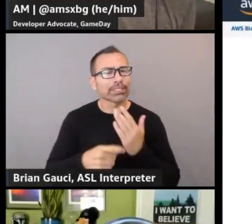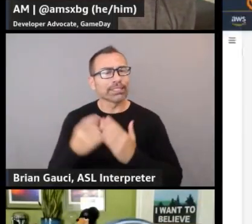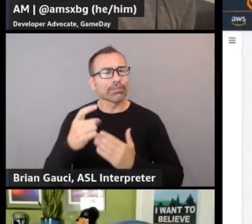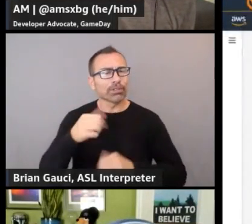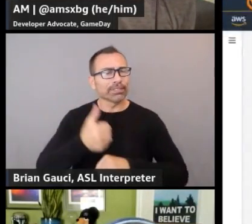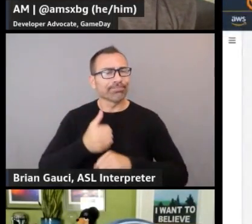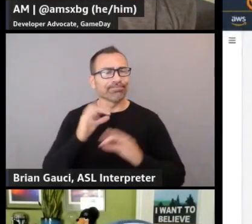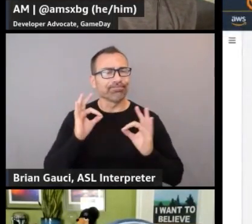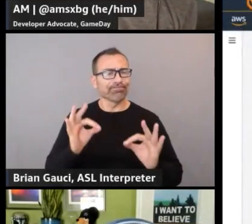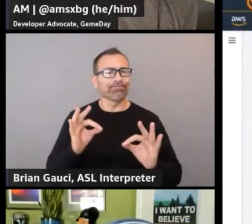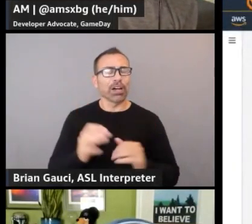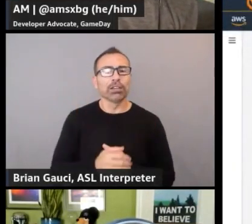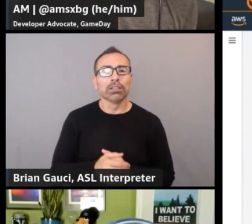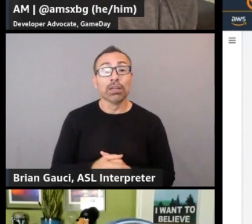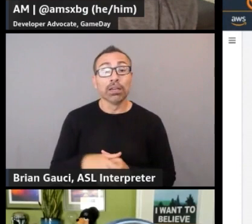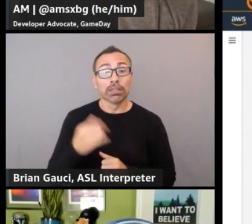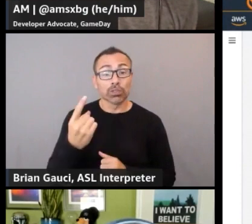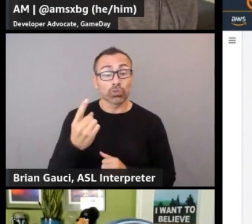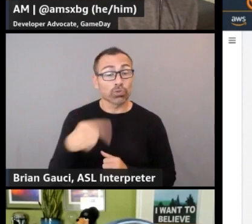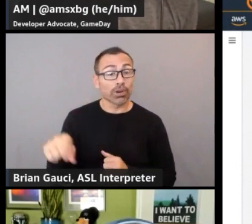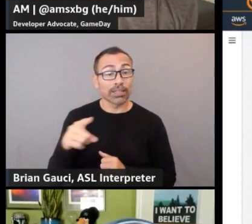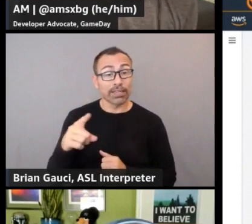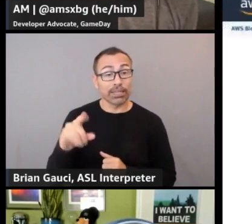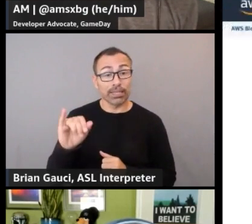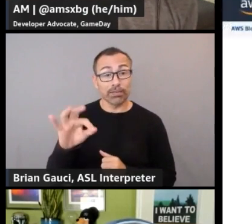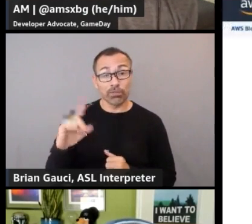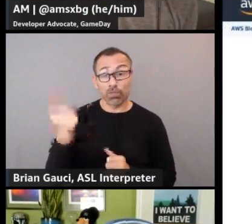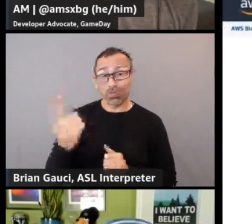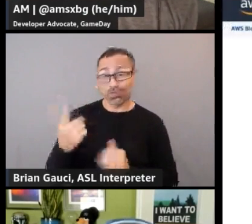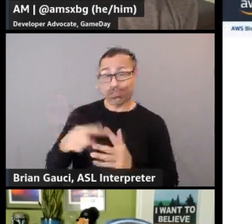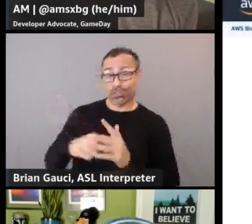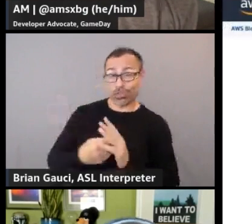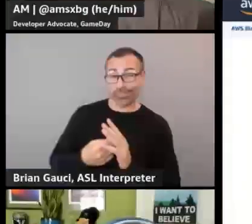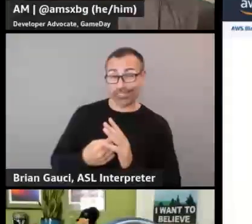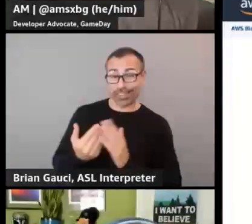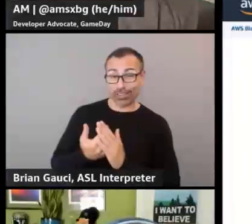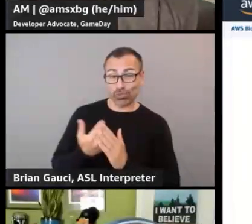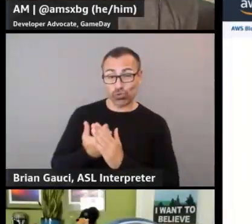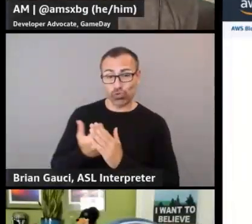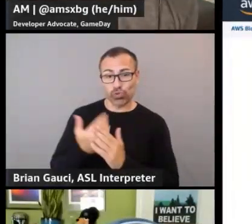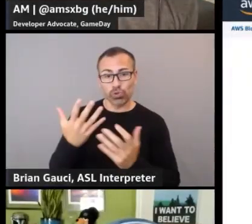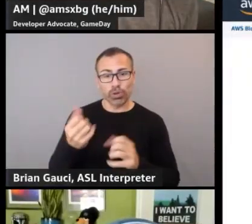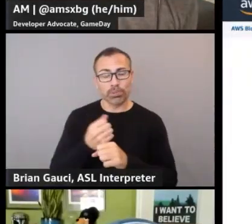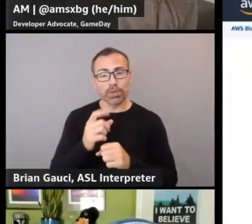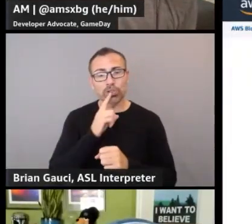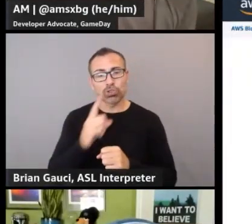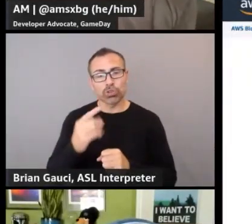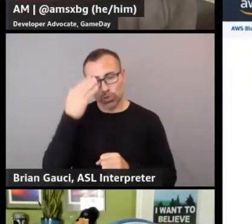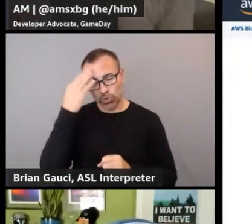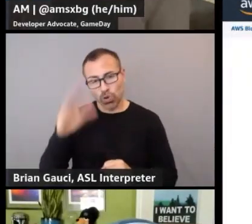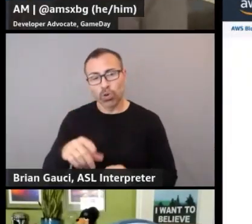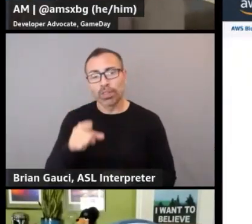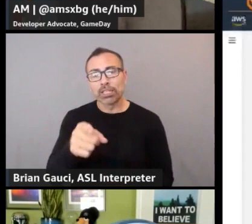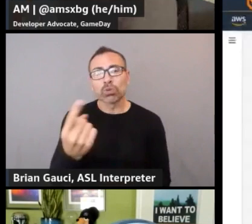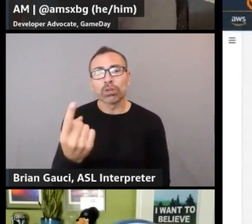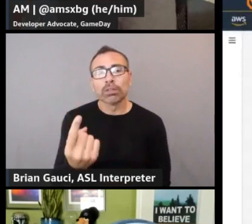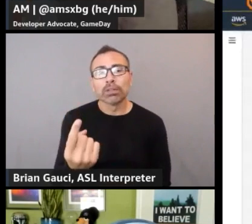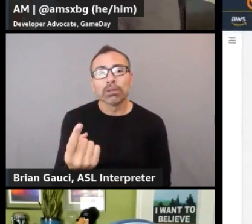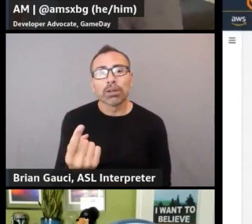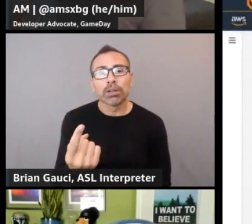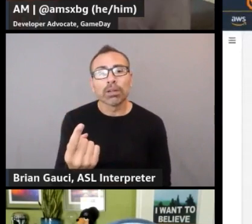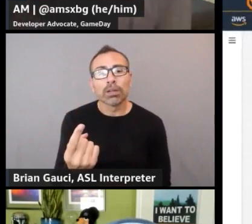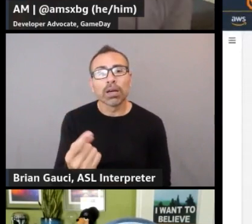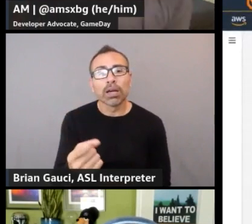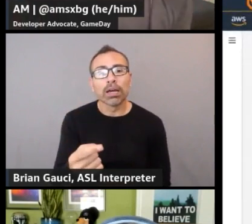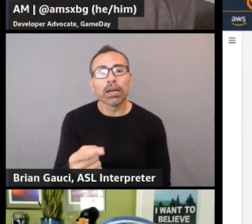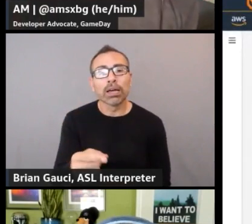then there is one which I think that if you're just getting started, you really do want to make sure that you're familiar with, and that is if you want to be